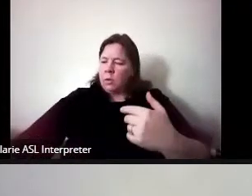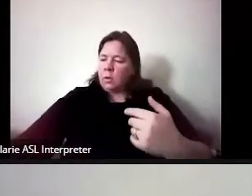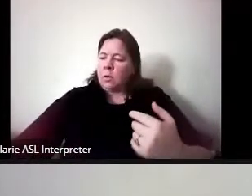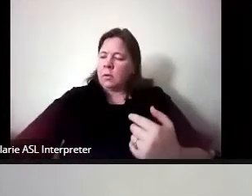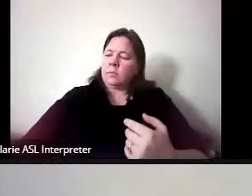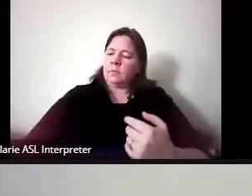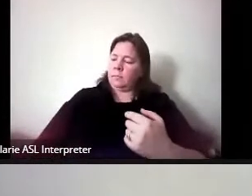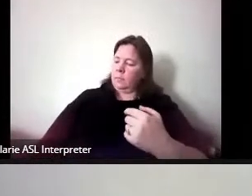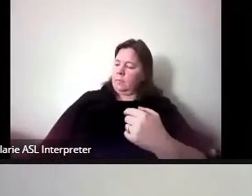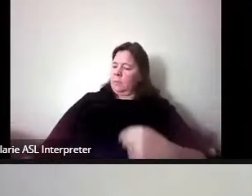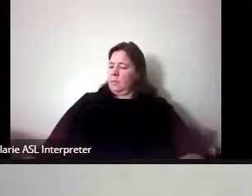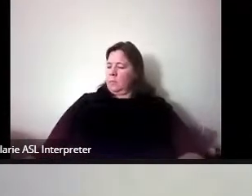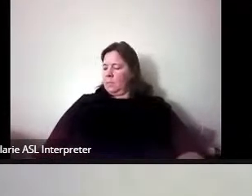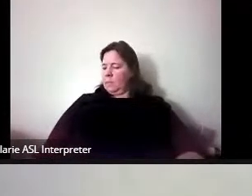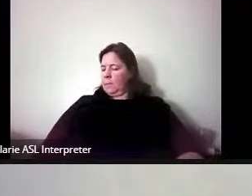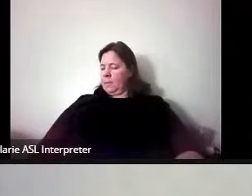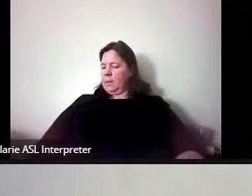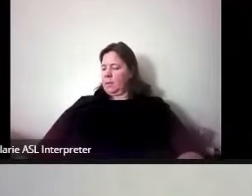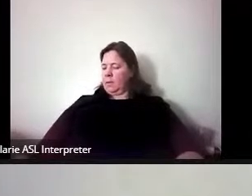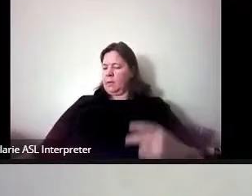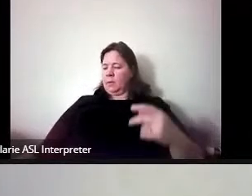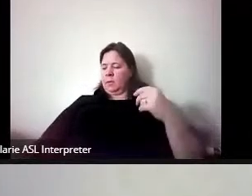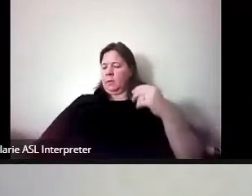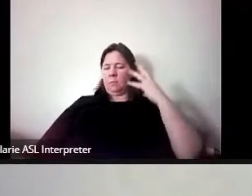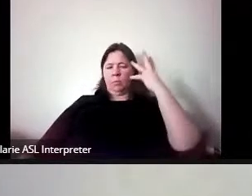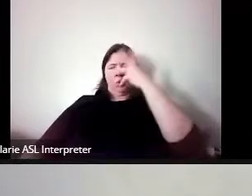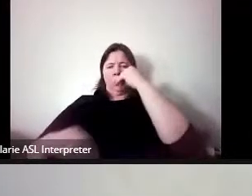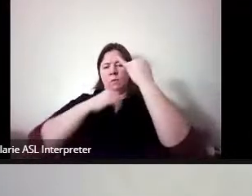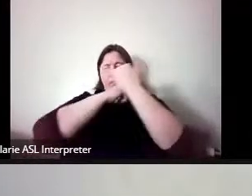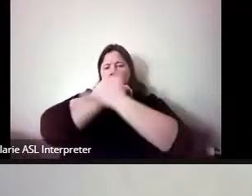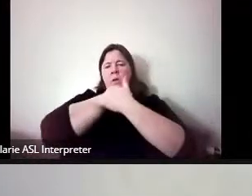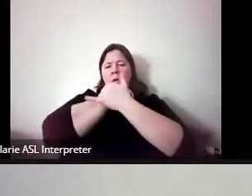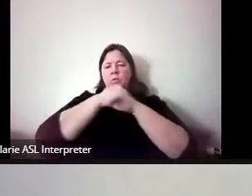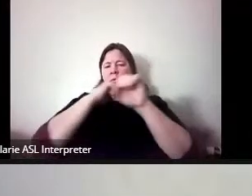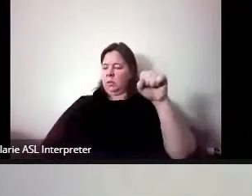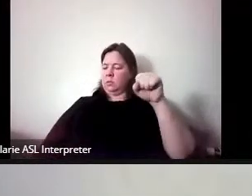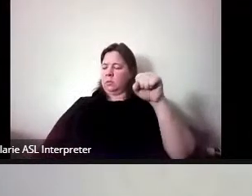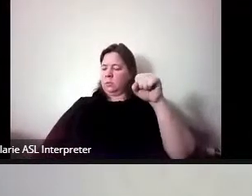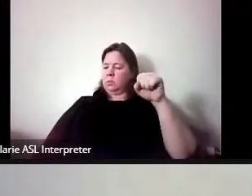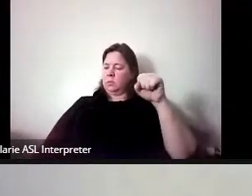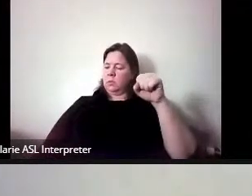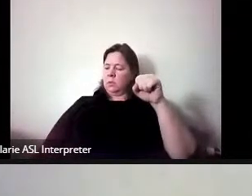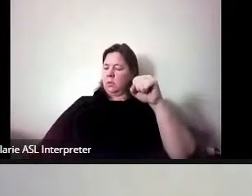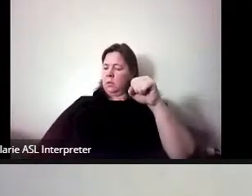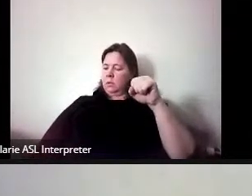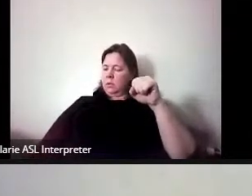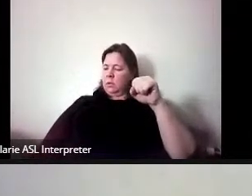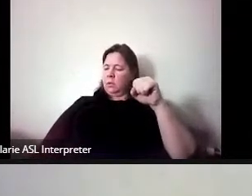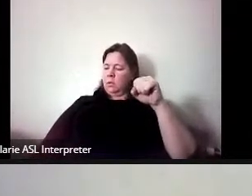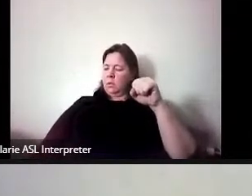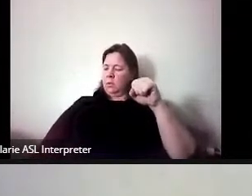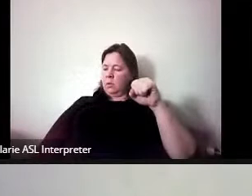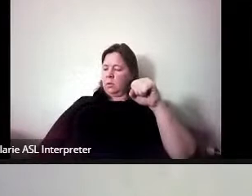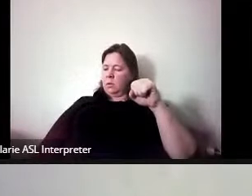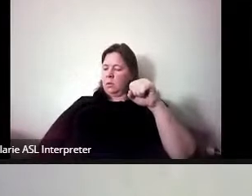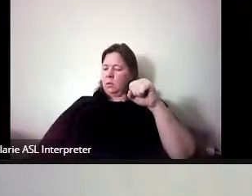Africa. It's we've been there on a holiday. Beautiful country as well. Yeah. So I understand, yeah.